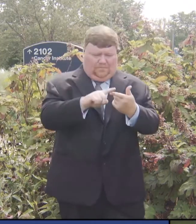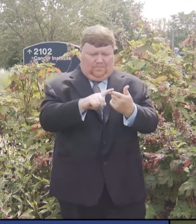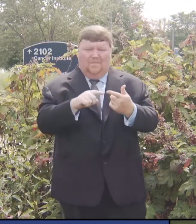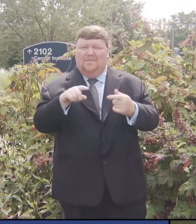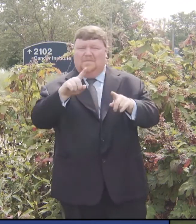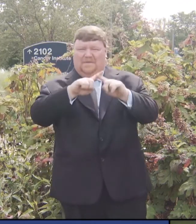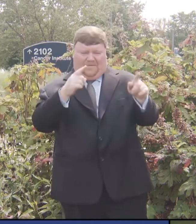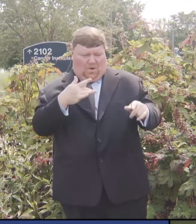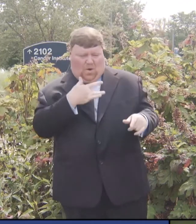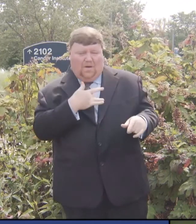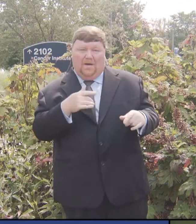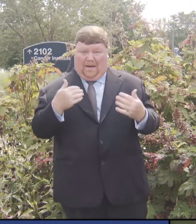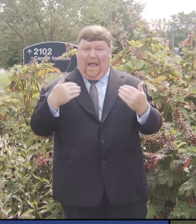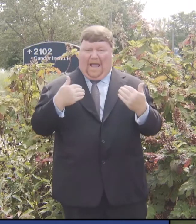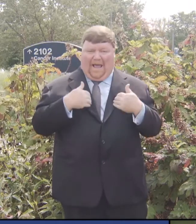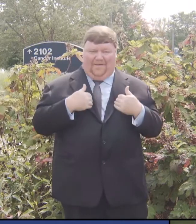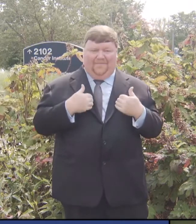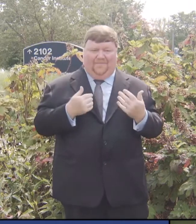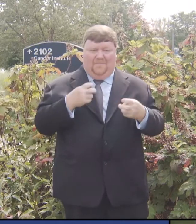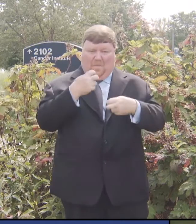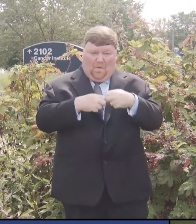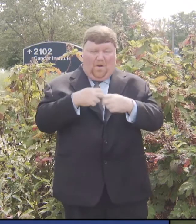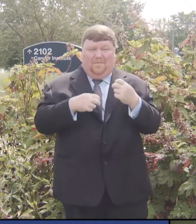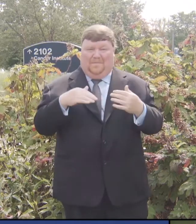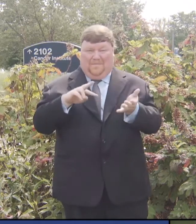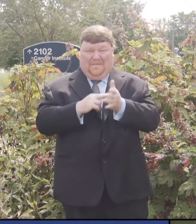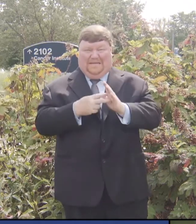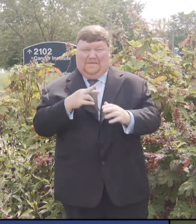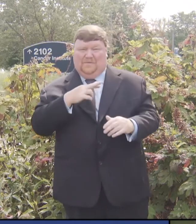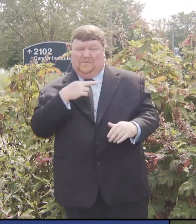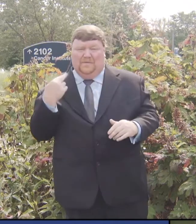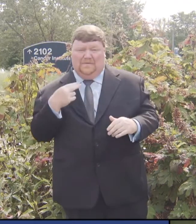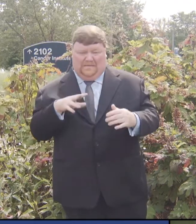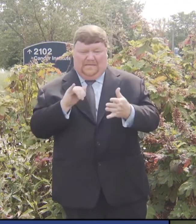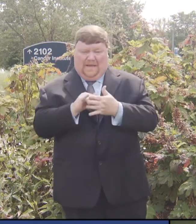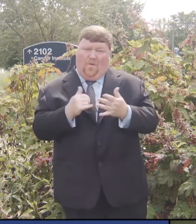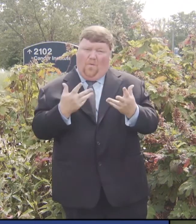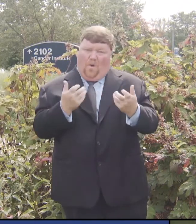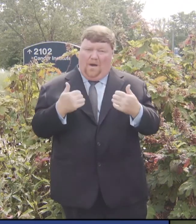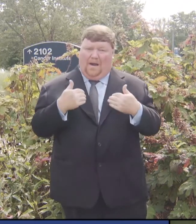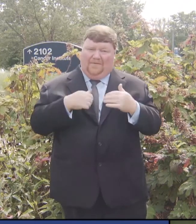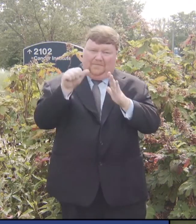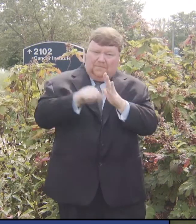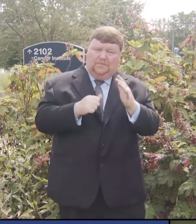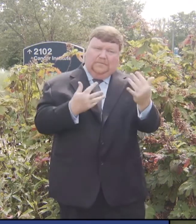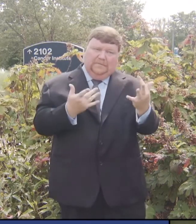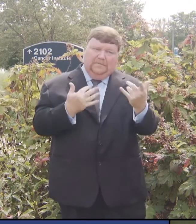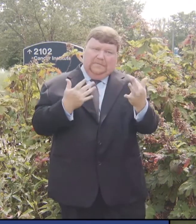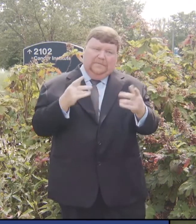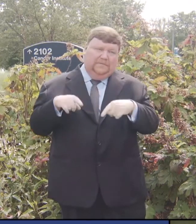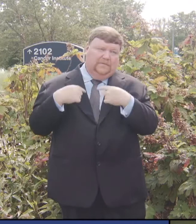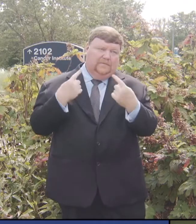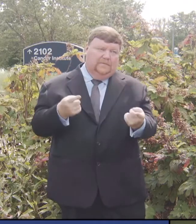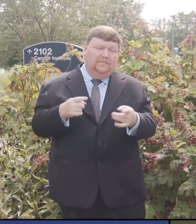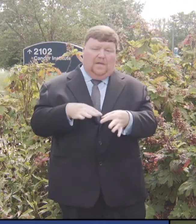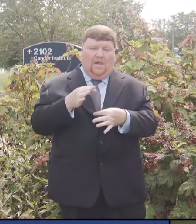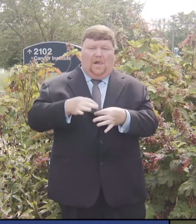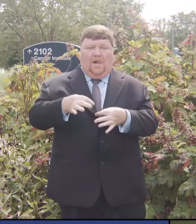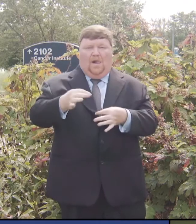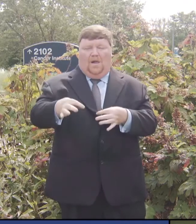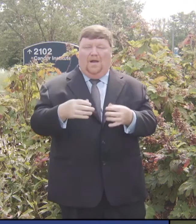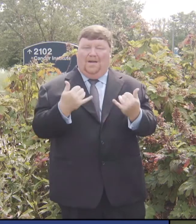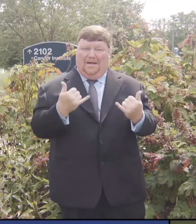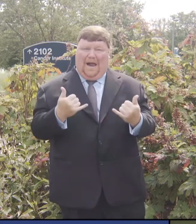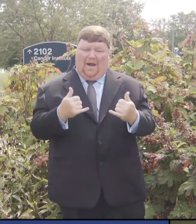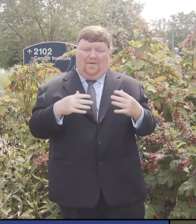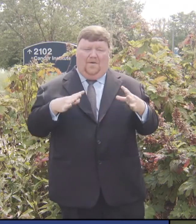treatment, and they're coming in asking for services. It puts at risk those that want their elective surgery. They've been waiting this long time. They've set off days off work